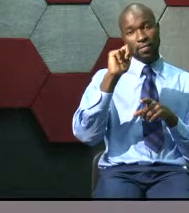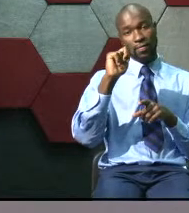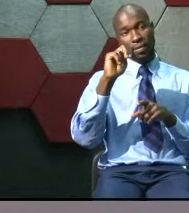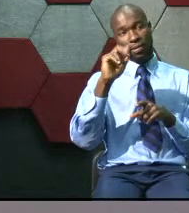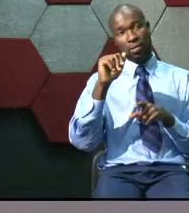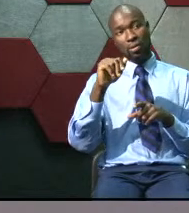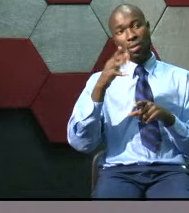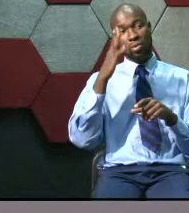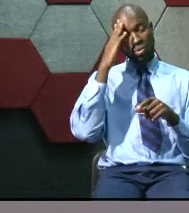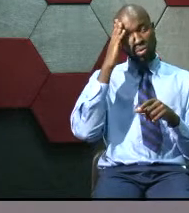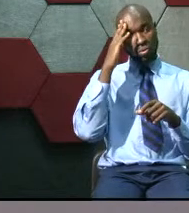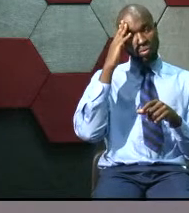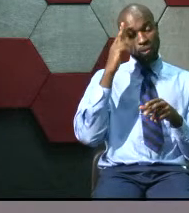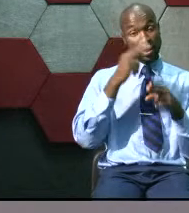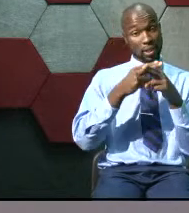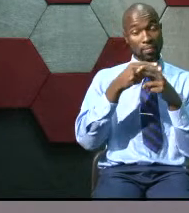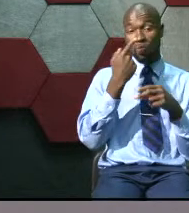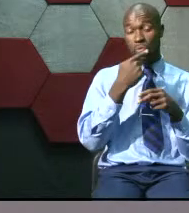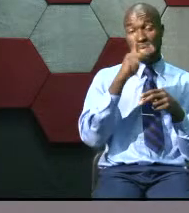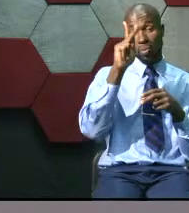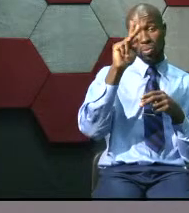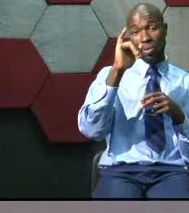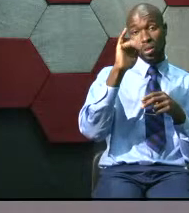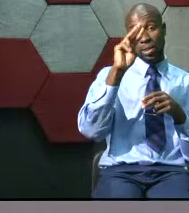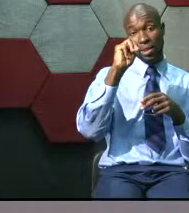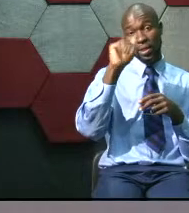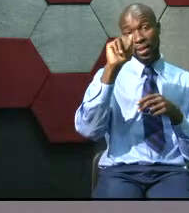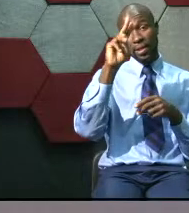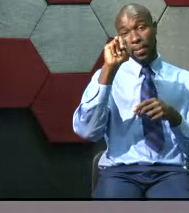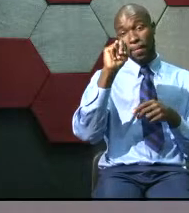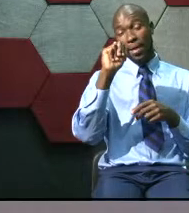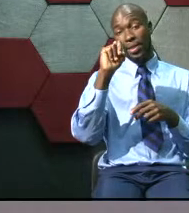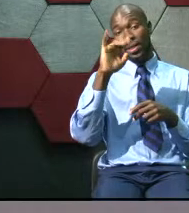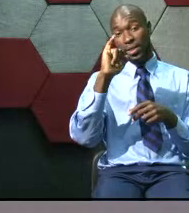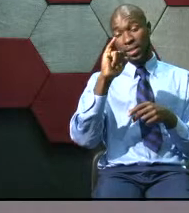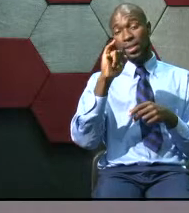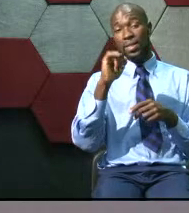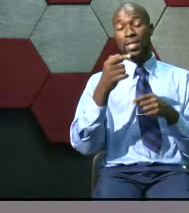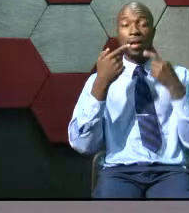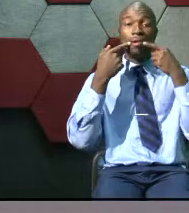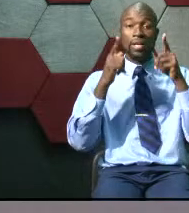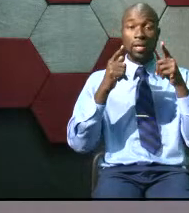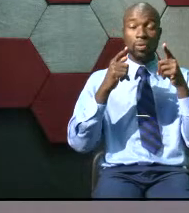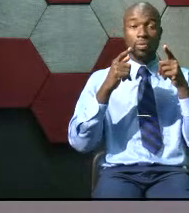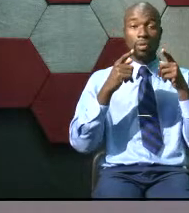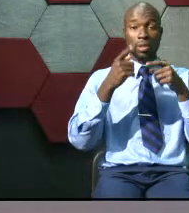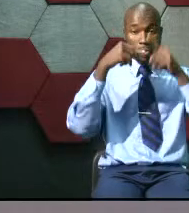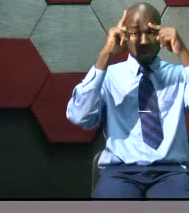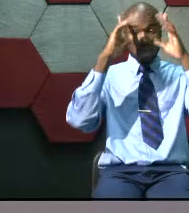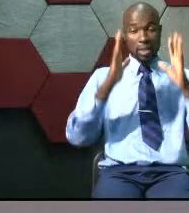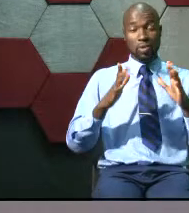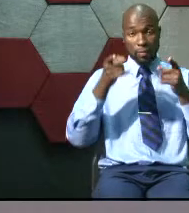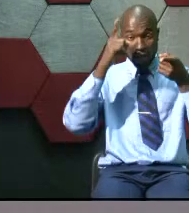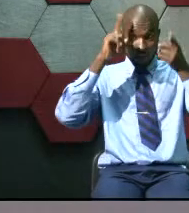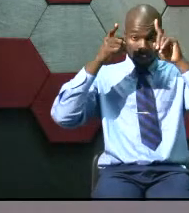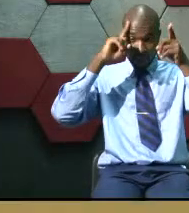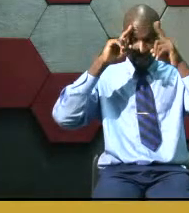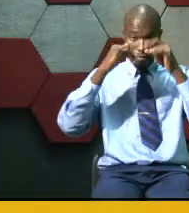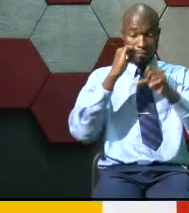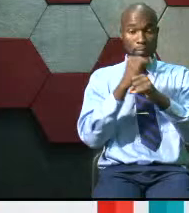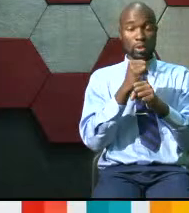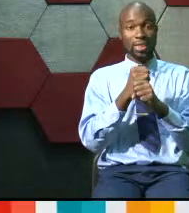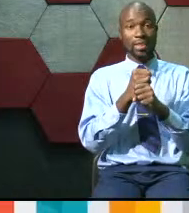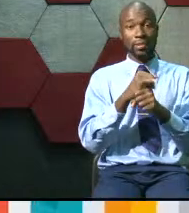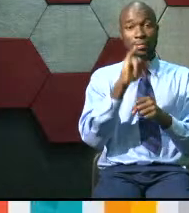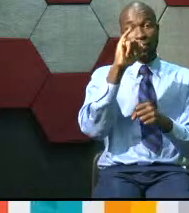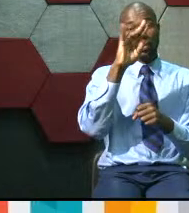I believe he likes to go by Kimani. Yes. Mr. Kimani Urugendo is going to announce the winners of the Innovative Project in Agricultural Issues.